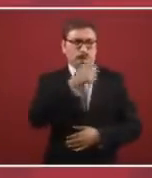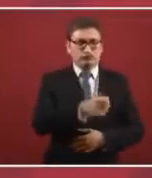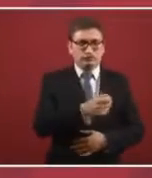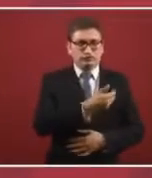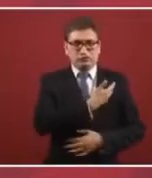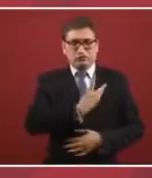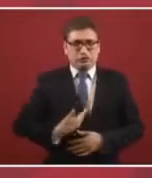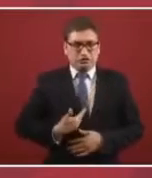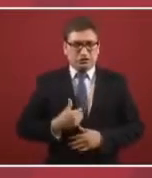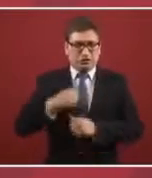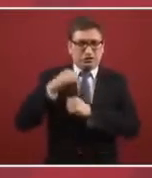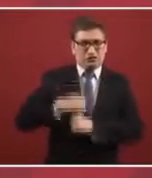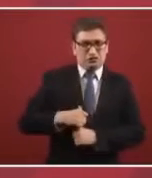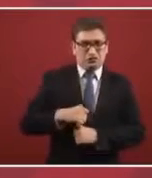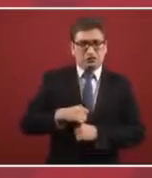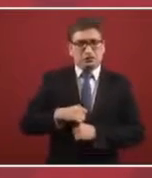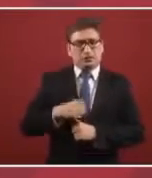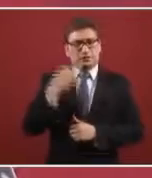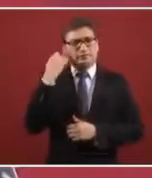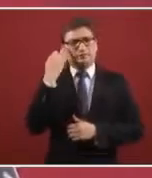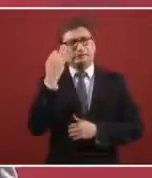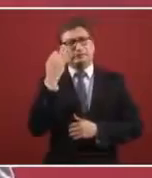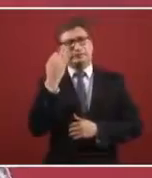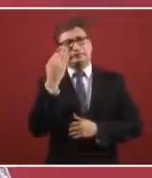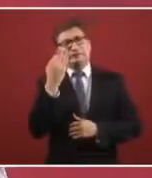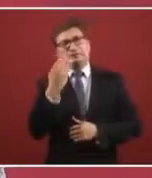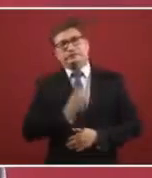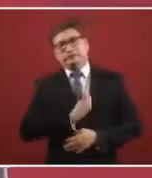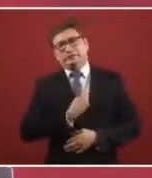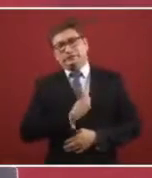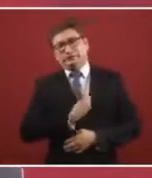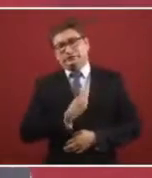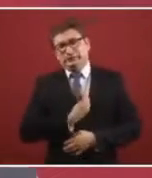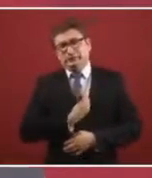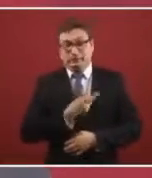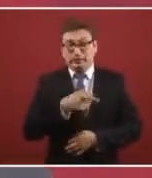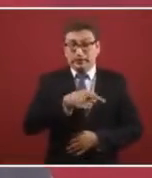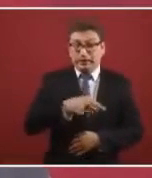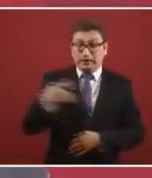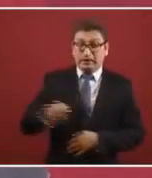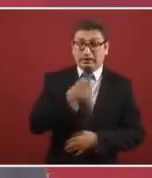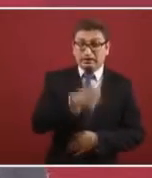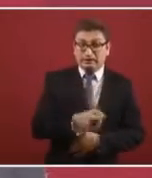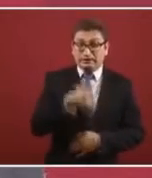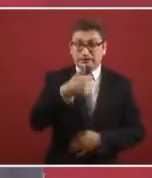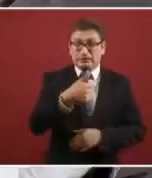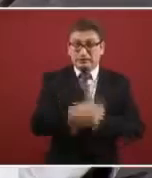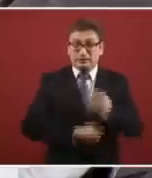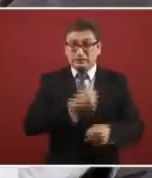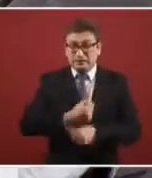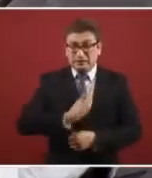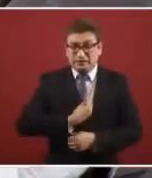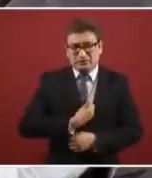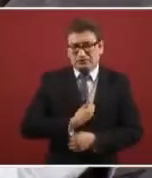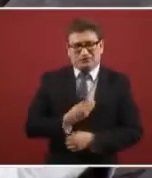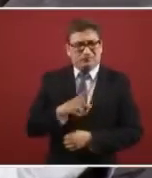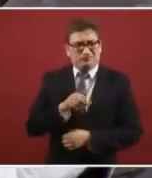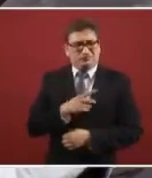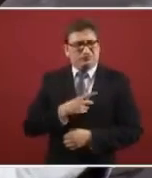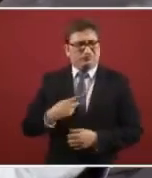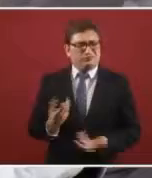time autoridad. with a bad authority. Se elige So por you 6 elect them años. for 6 years.